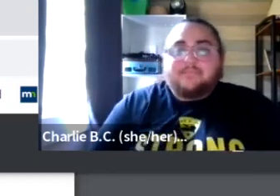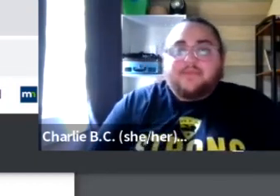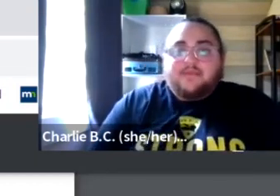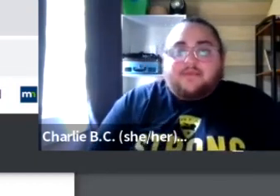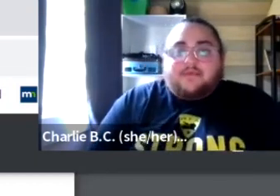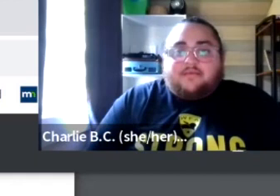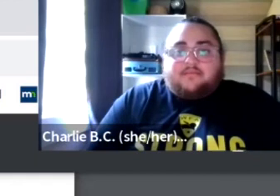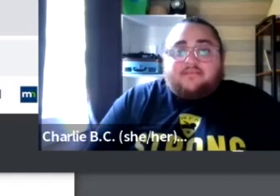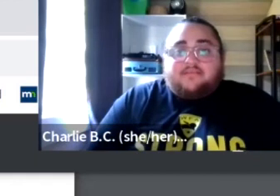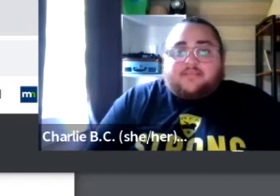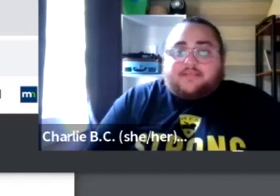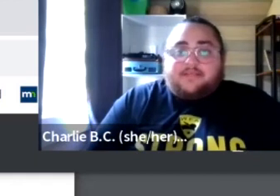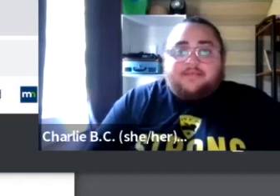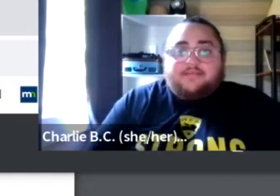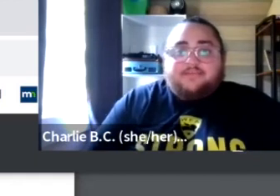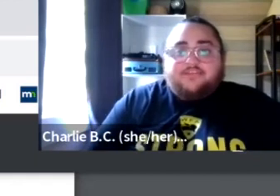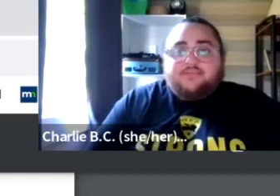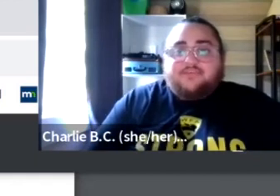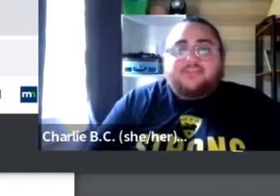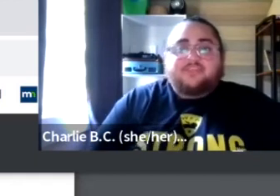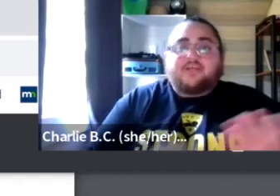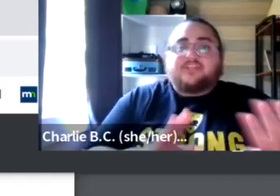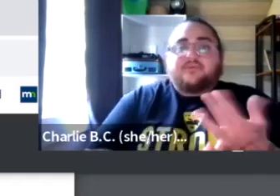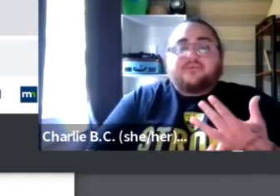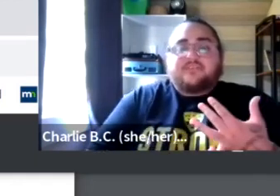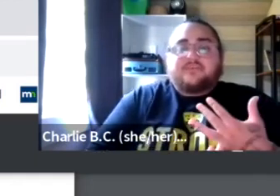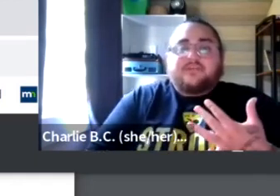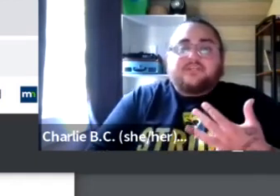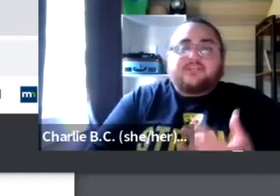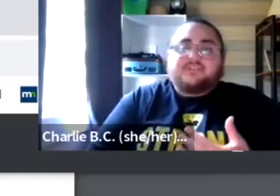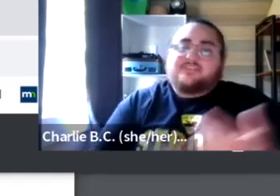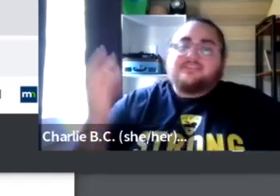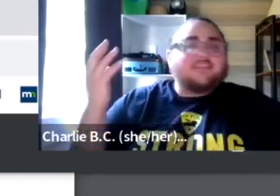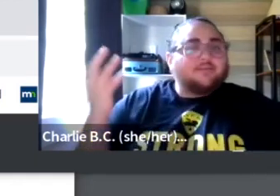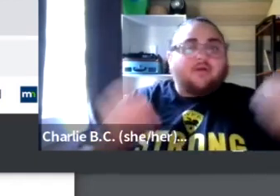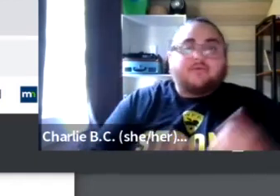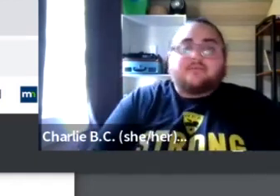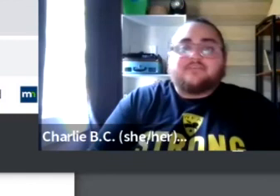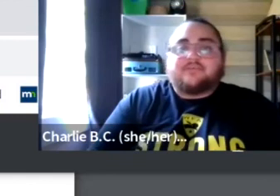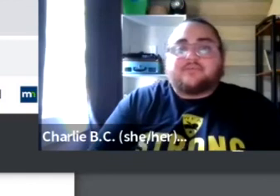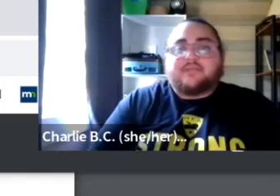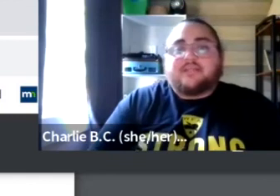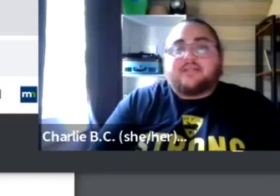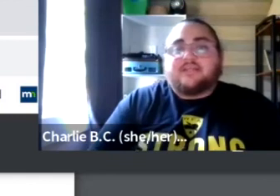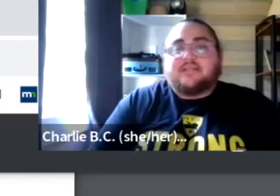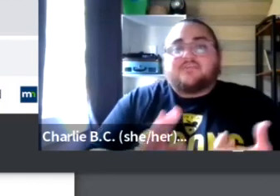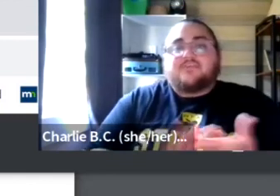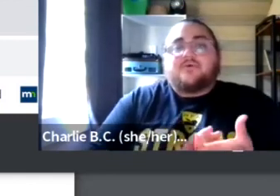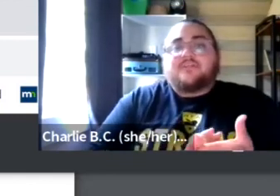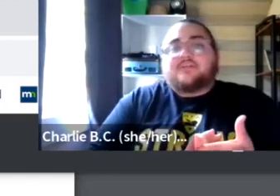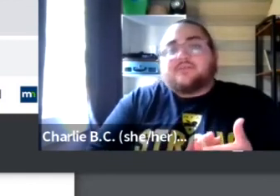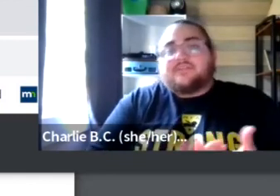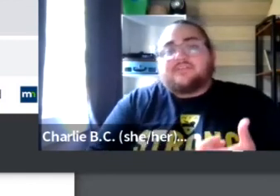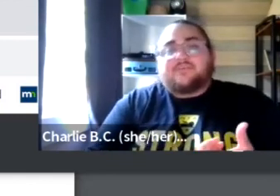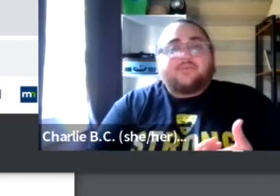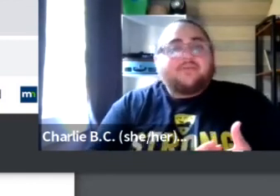that. Let's see, definitions, abbreviations, we got general considerations, just things to think about generally. And then we